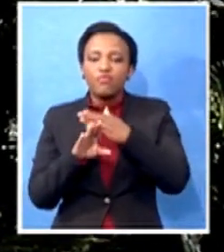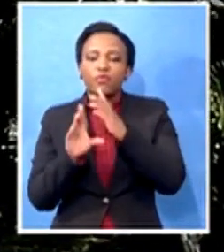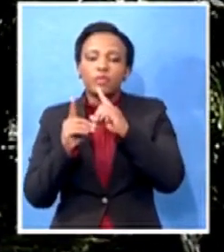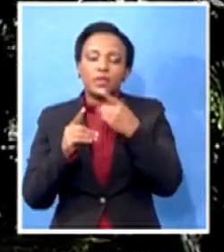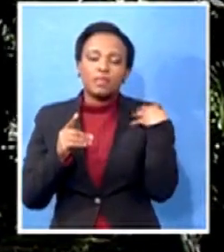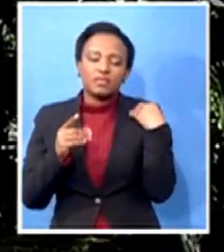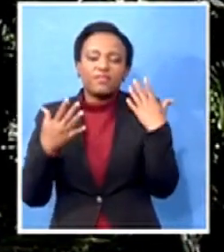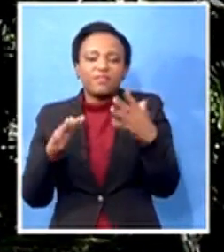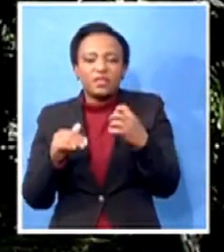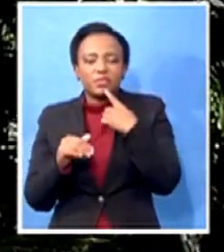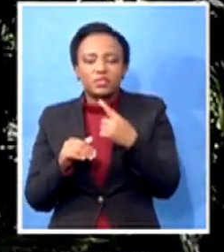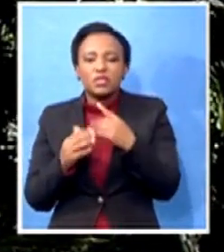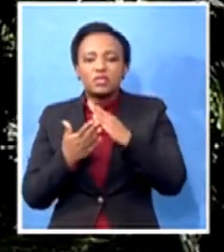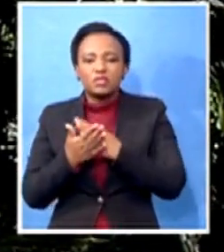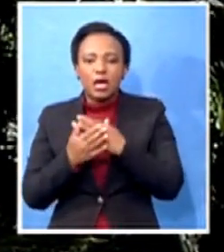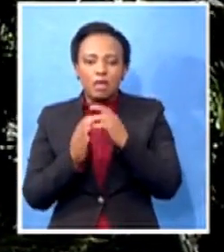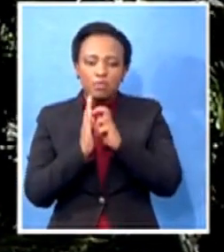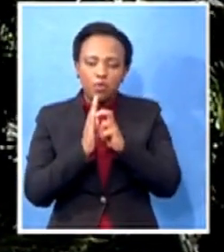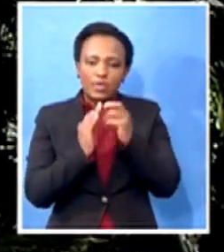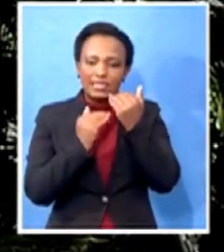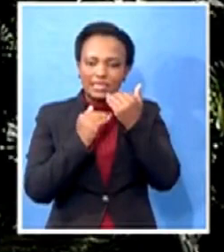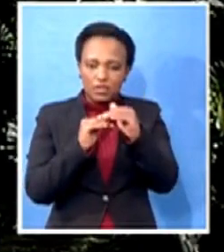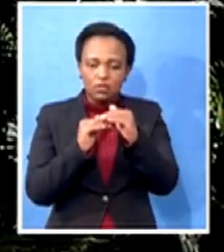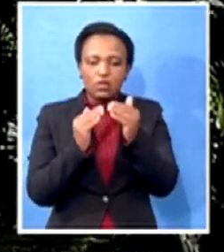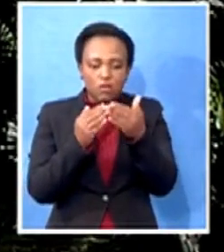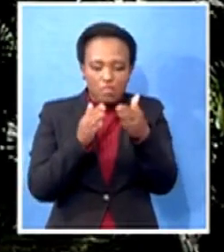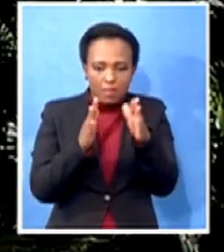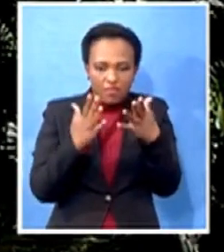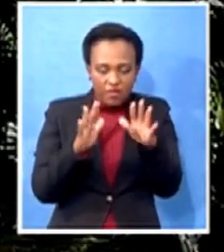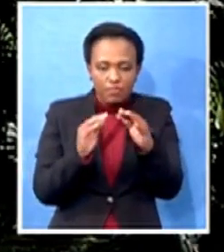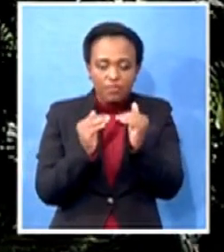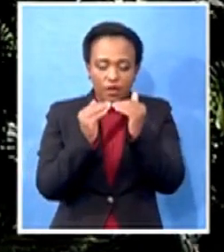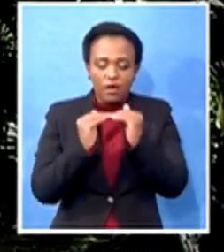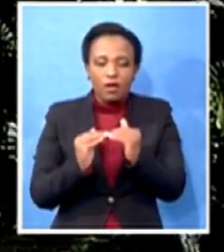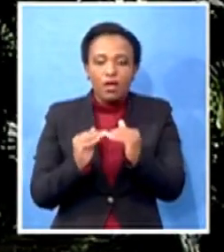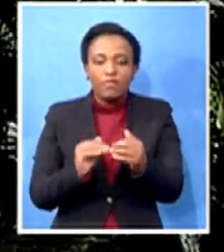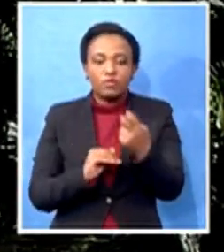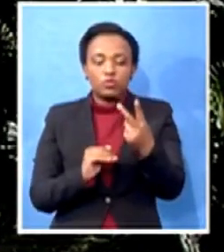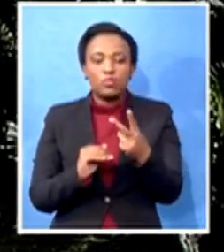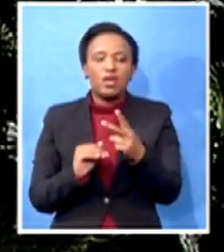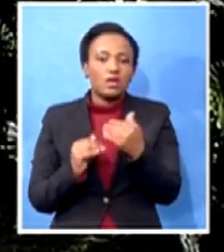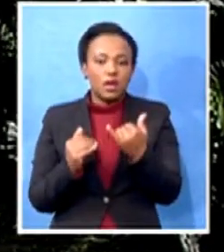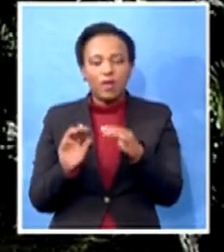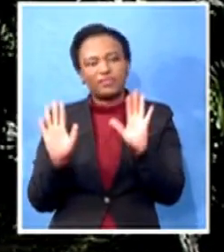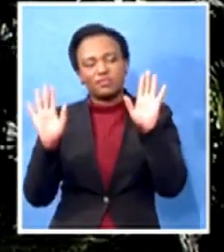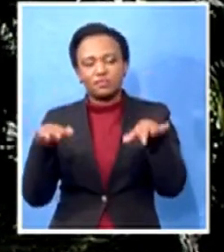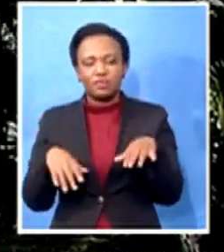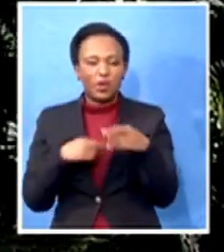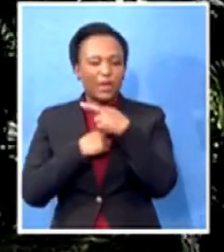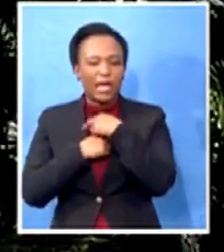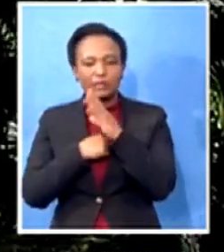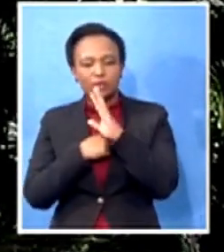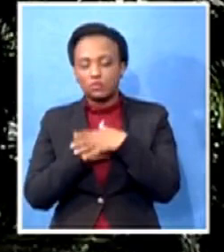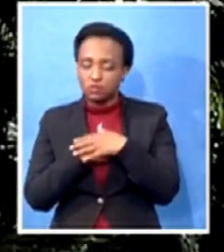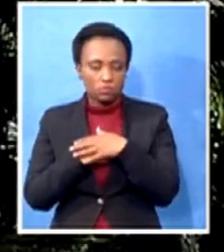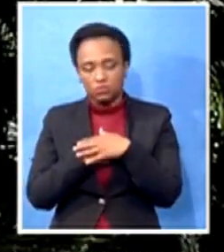now been lifted and we are now on level 2, but it doesn't mean that we must now relax. And I think that's the concern that Shane and I were talking about earlier on, that yes,